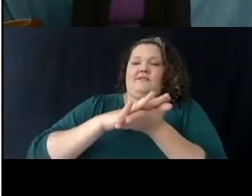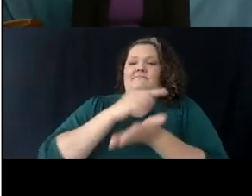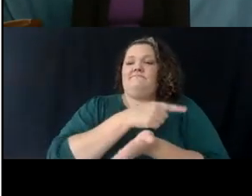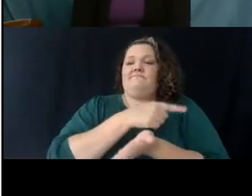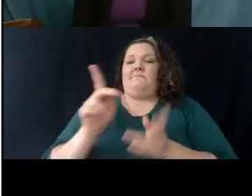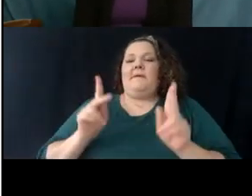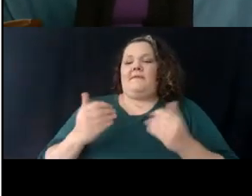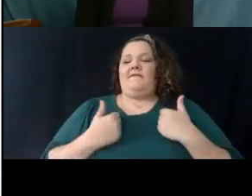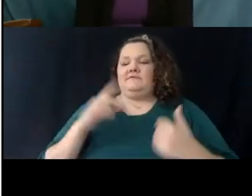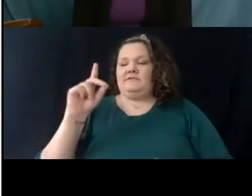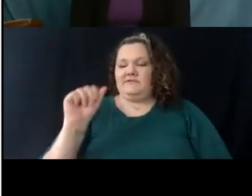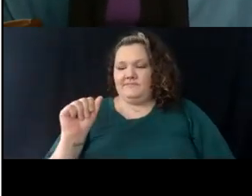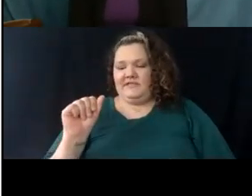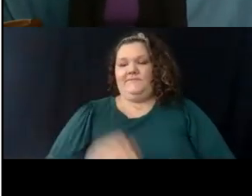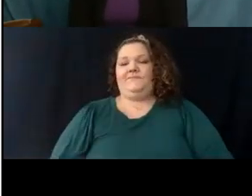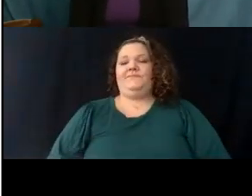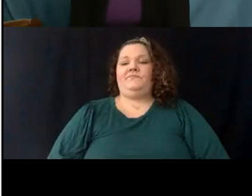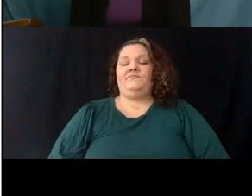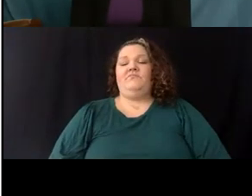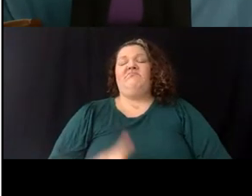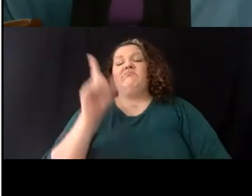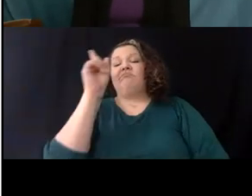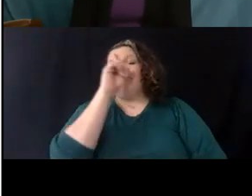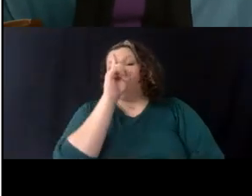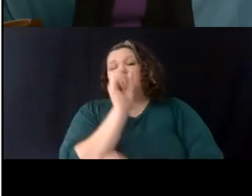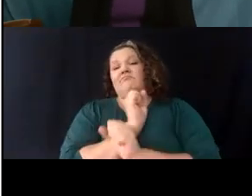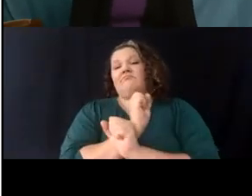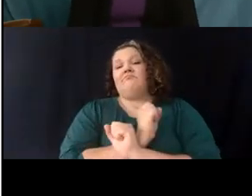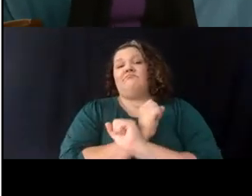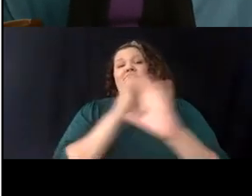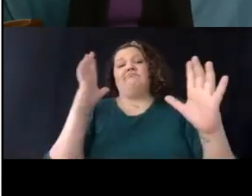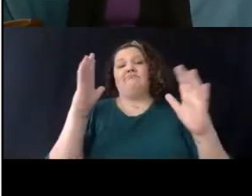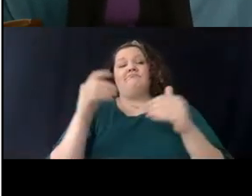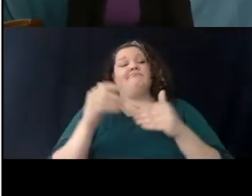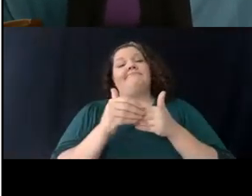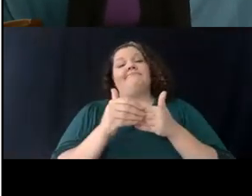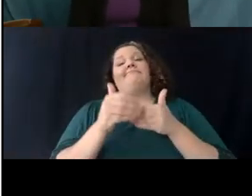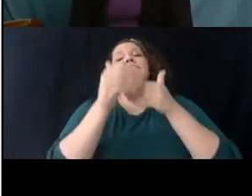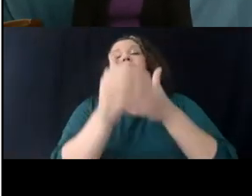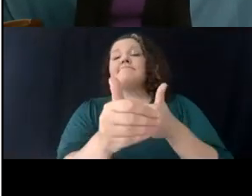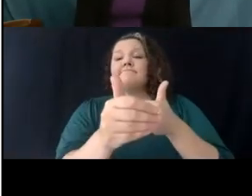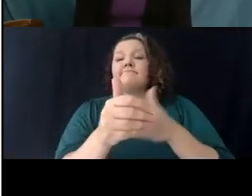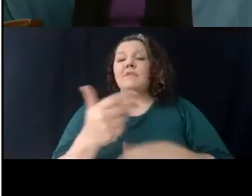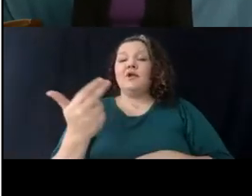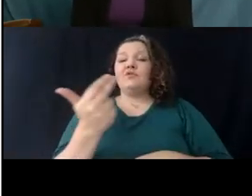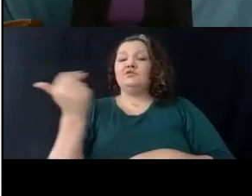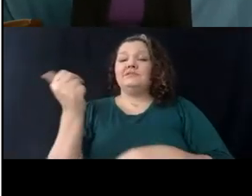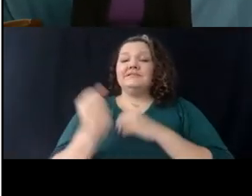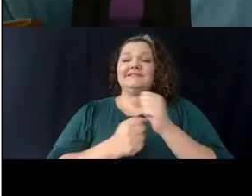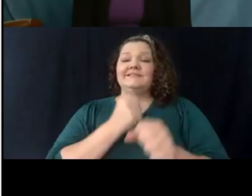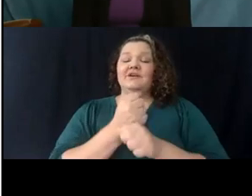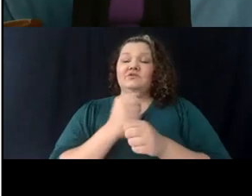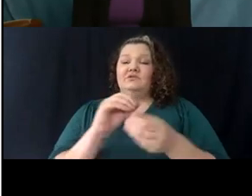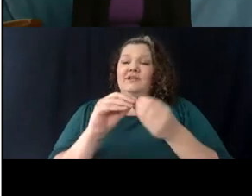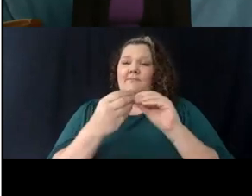So we have 37 million in population and about 2.9 million, pardon the interpreter, about 2.9 million of those individuals have disabilities.